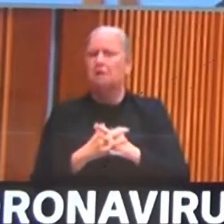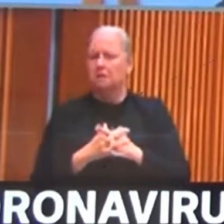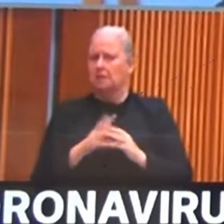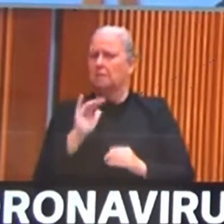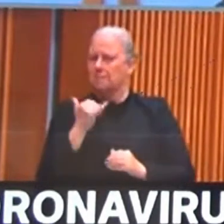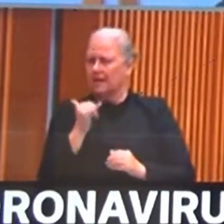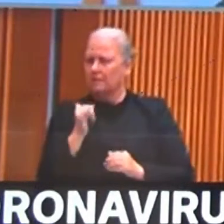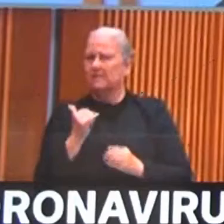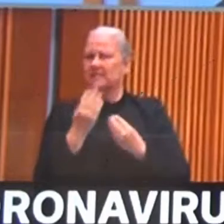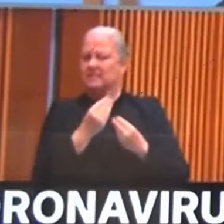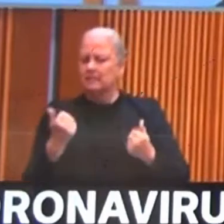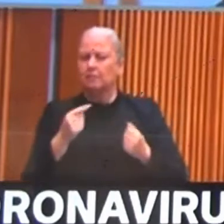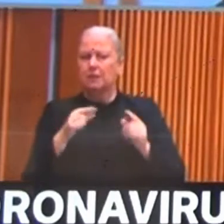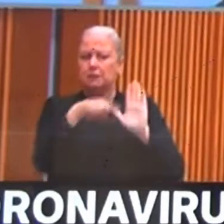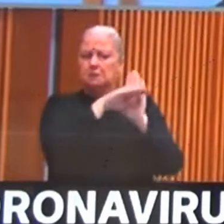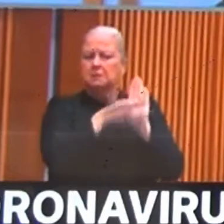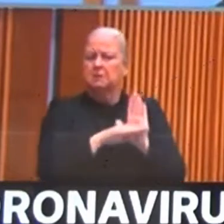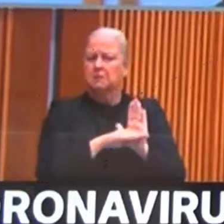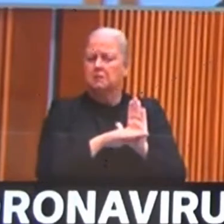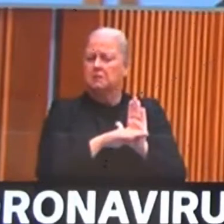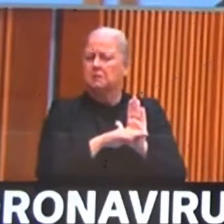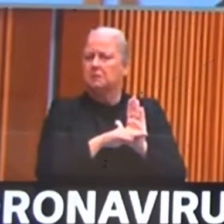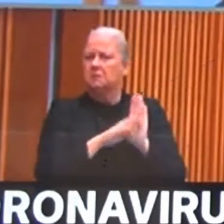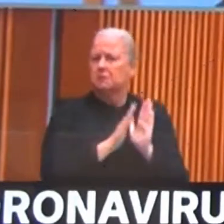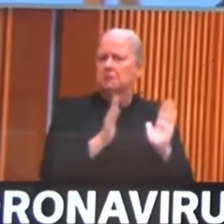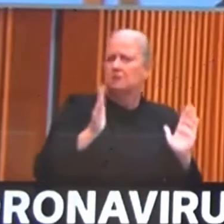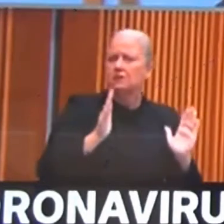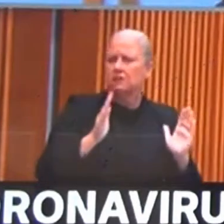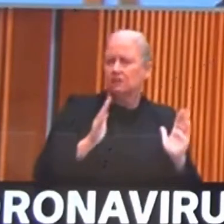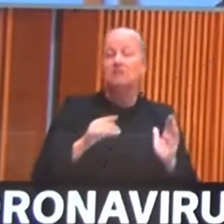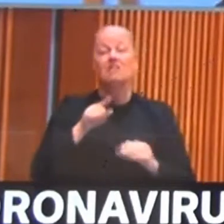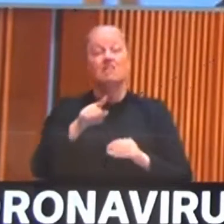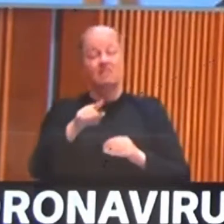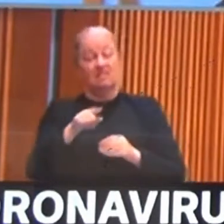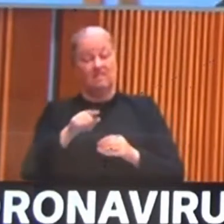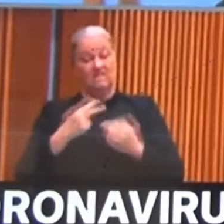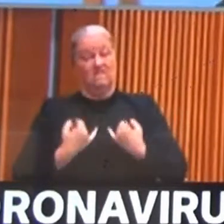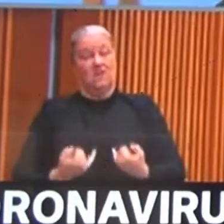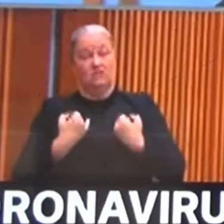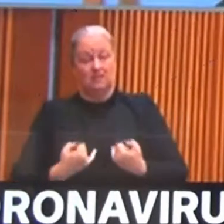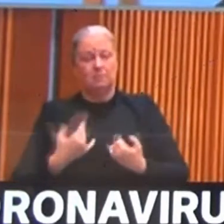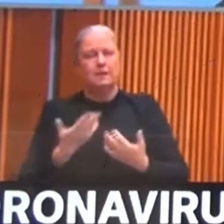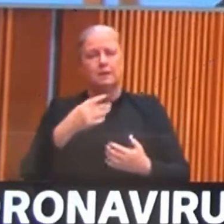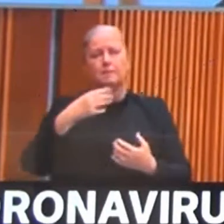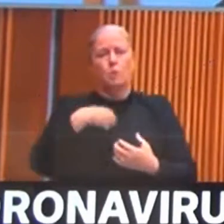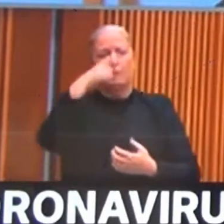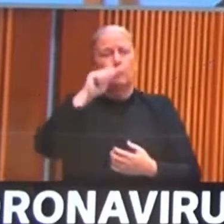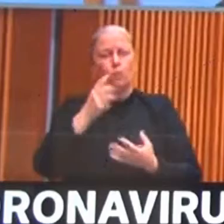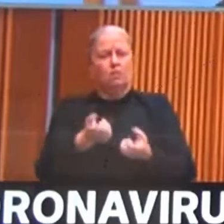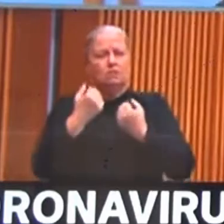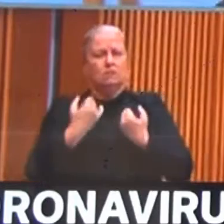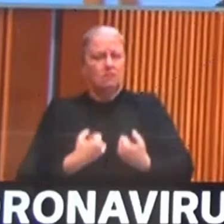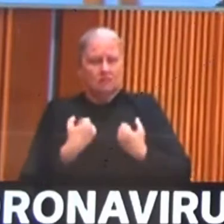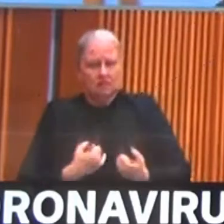lifted, even going so far as to say that she acknowledged that doing this would mean more people would get the virus, more people would end up in hospital, and more